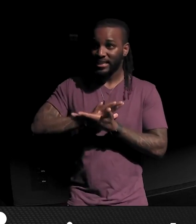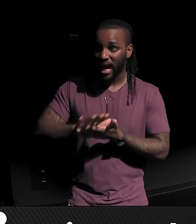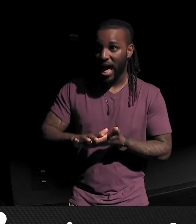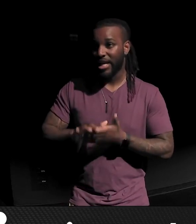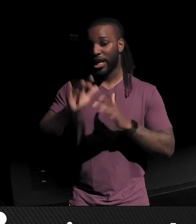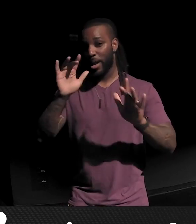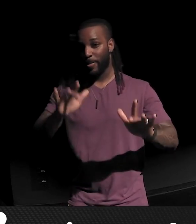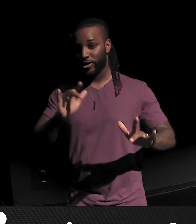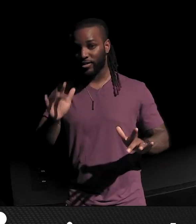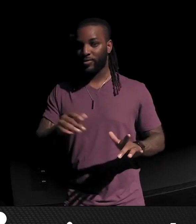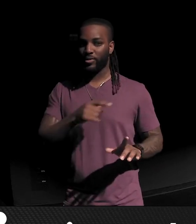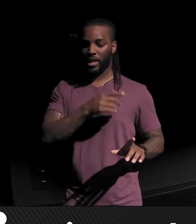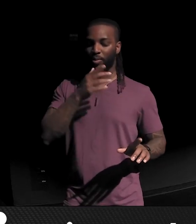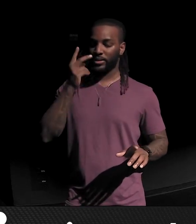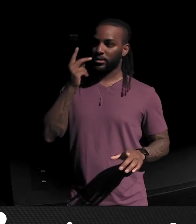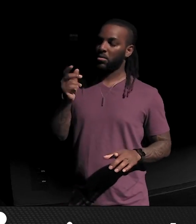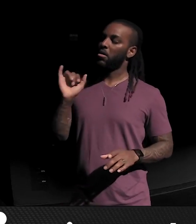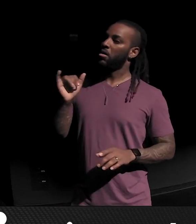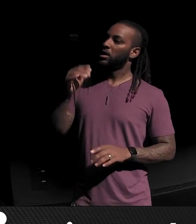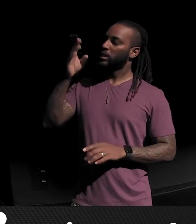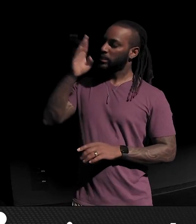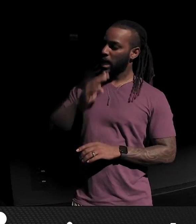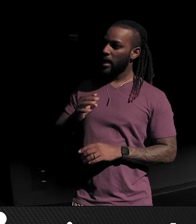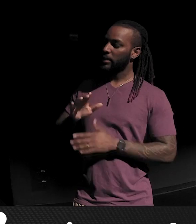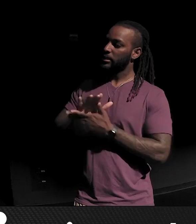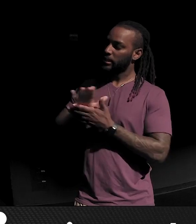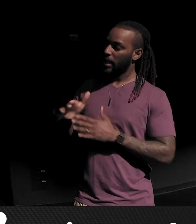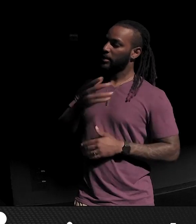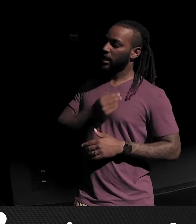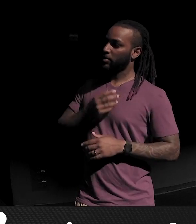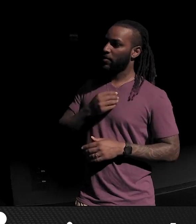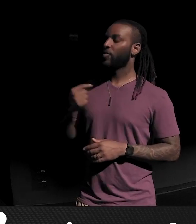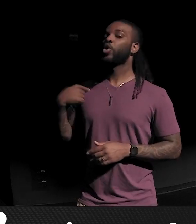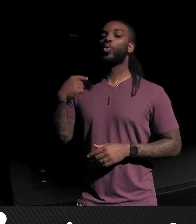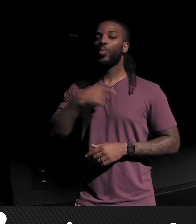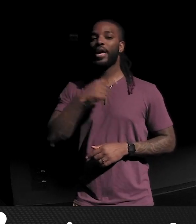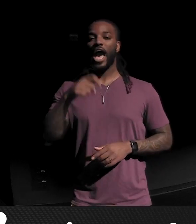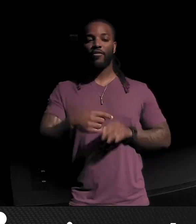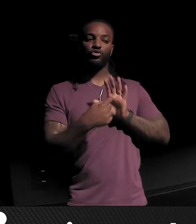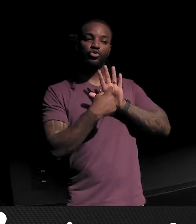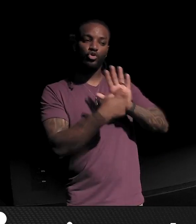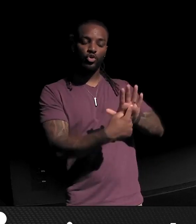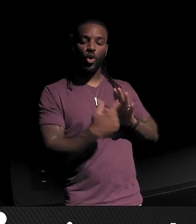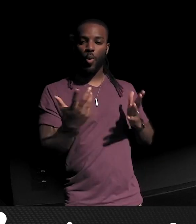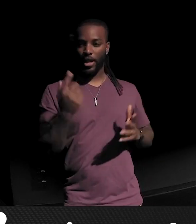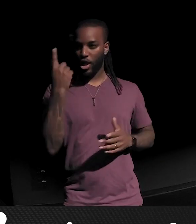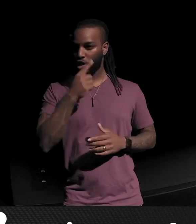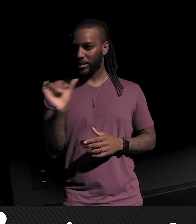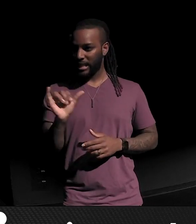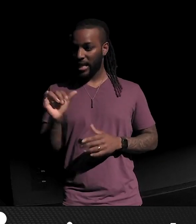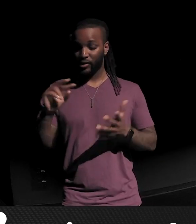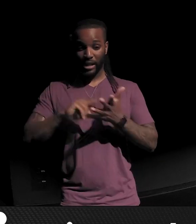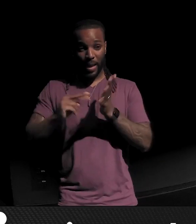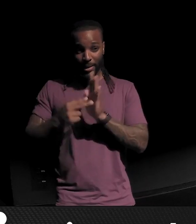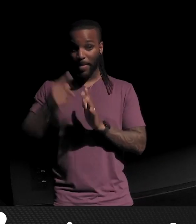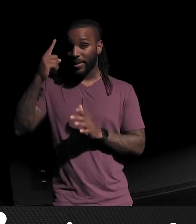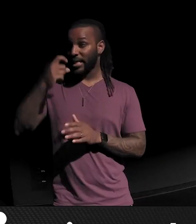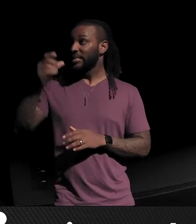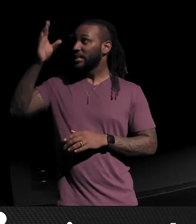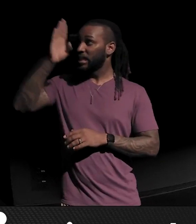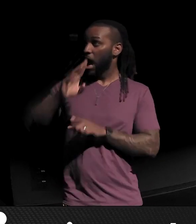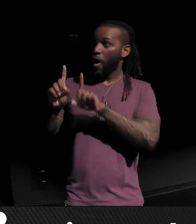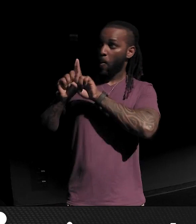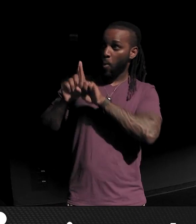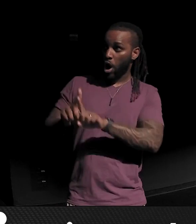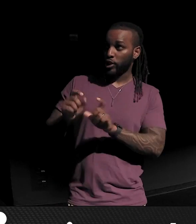merciful. Like, we have to put on display what this looks like. So that means because God walks with me in the